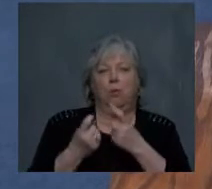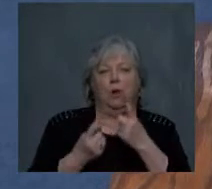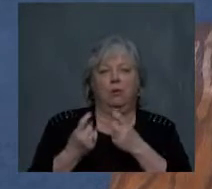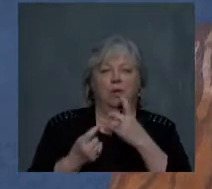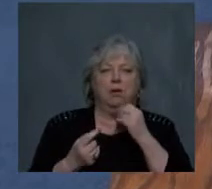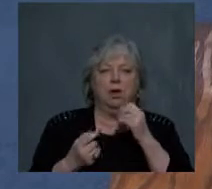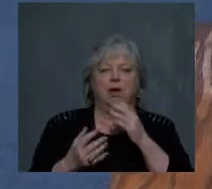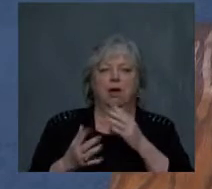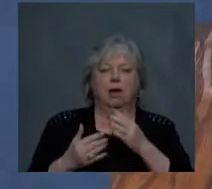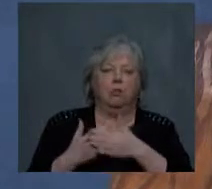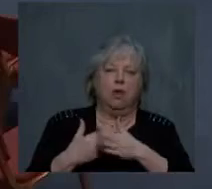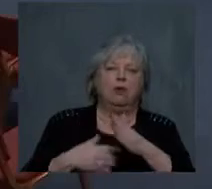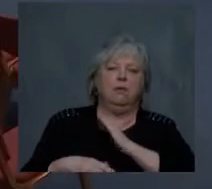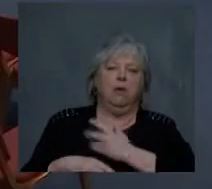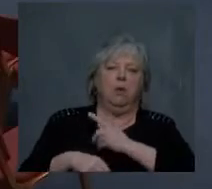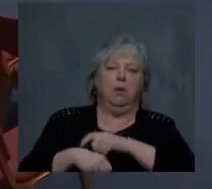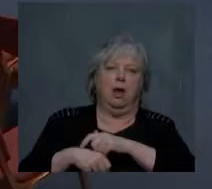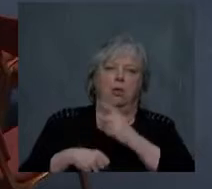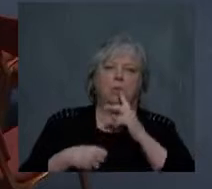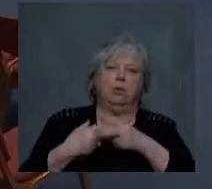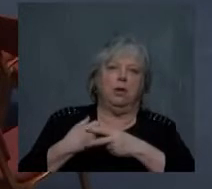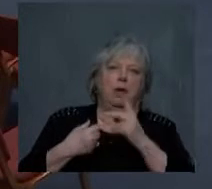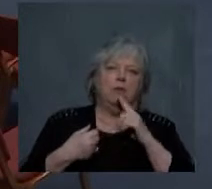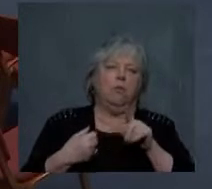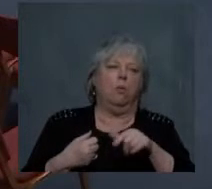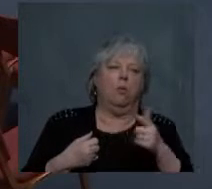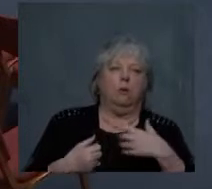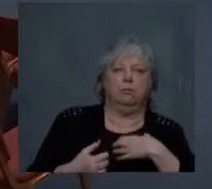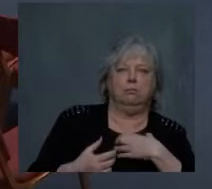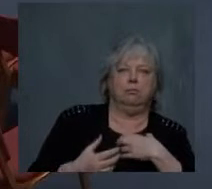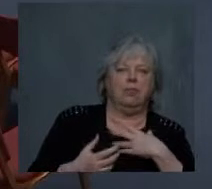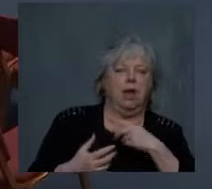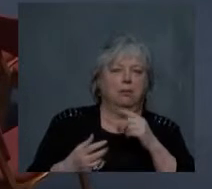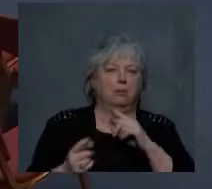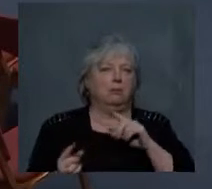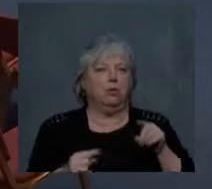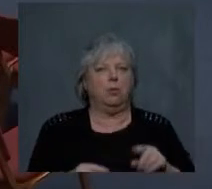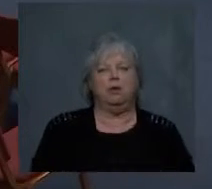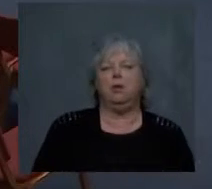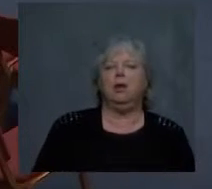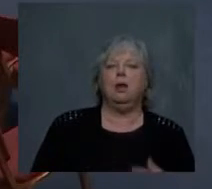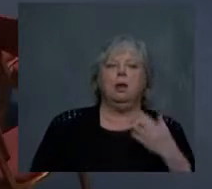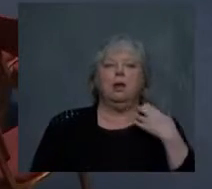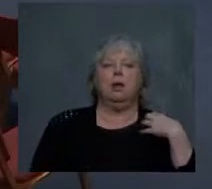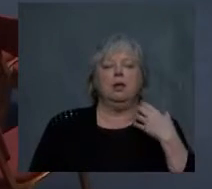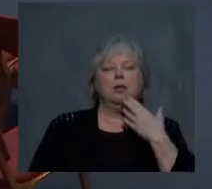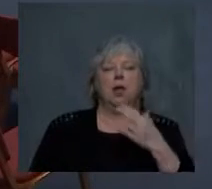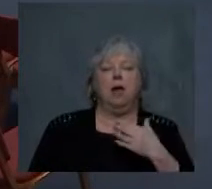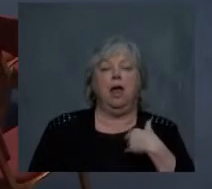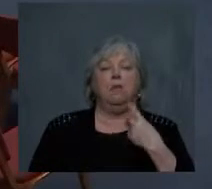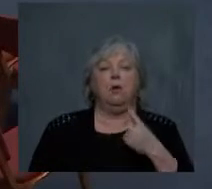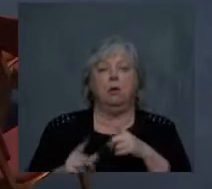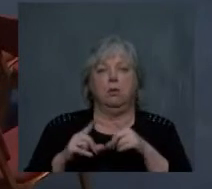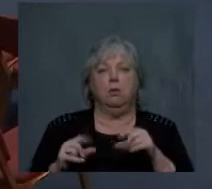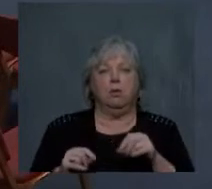time for responses. Thank you. We have one card here, Brad Walker.